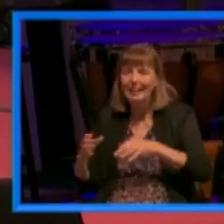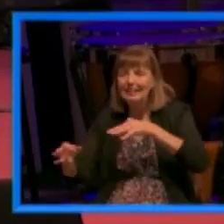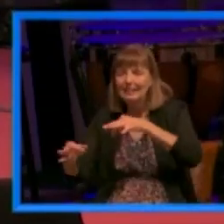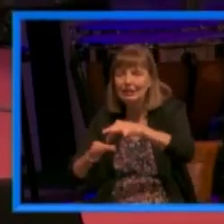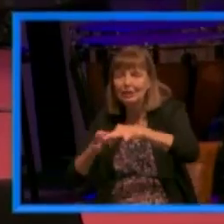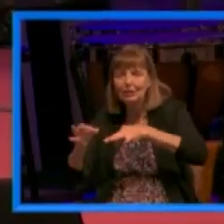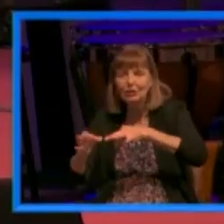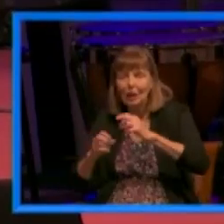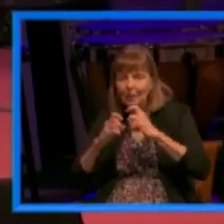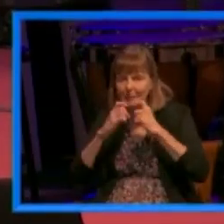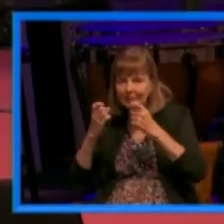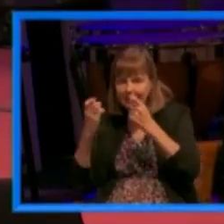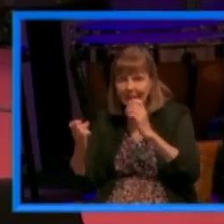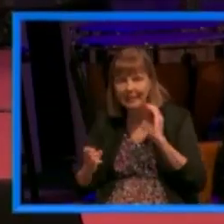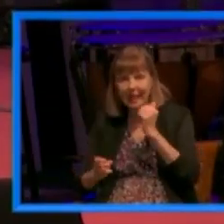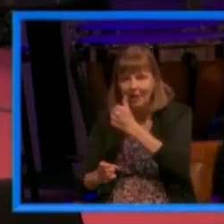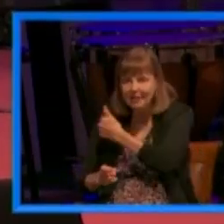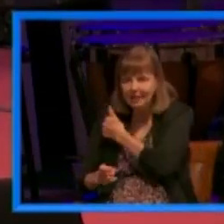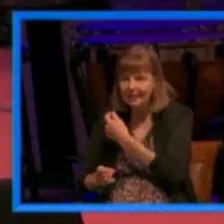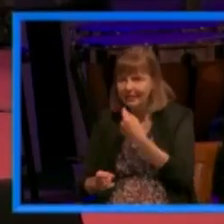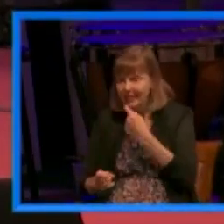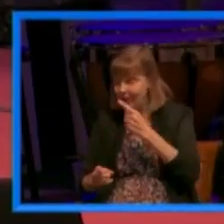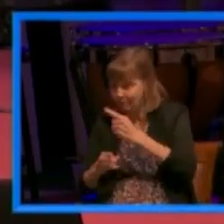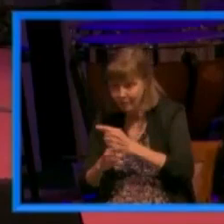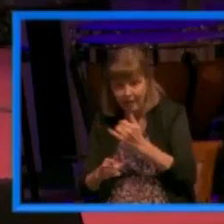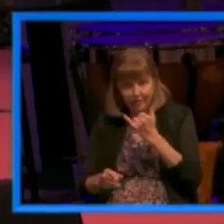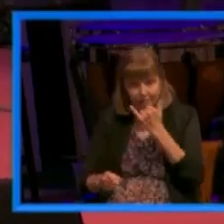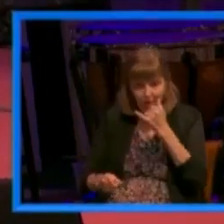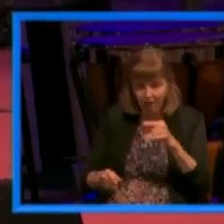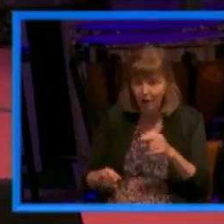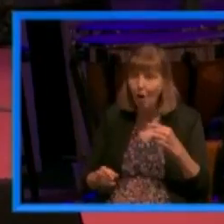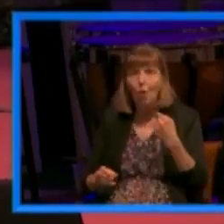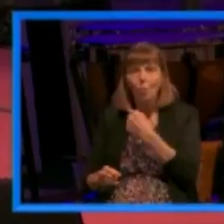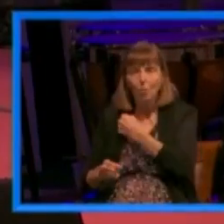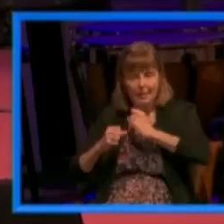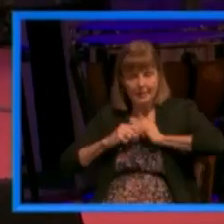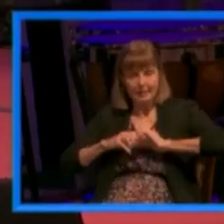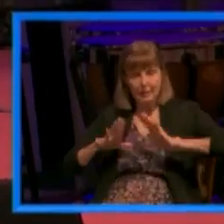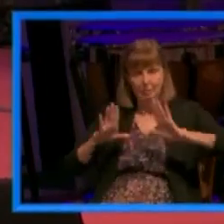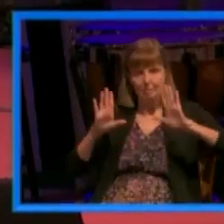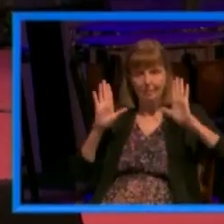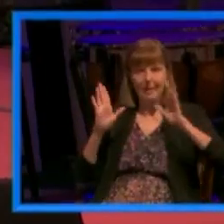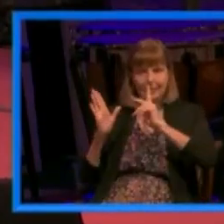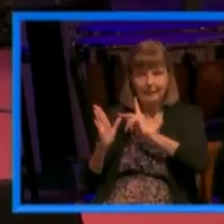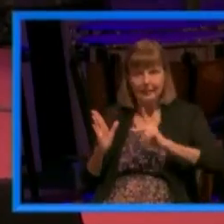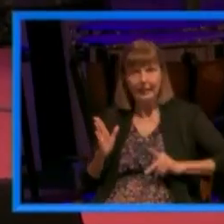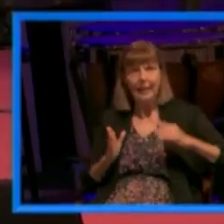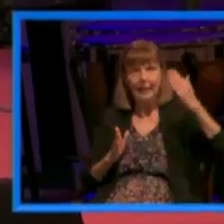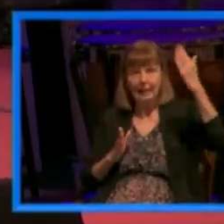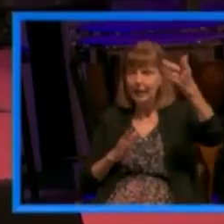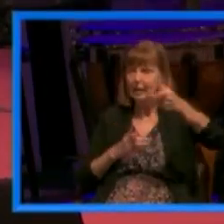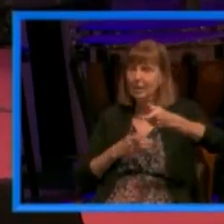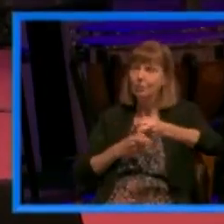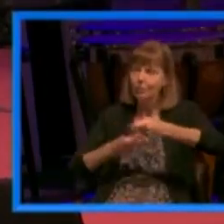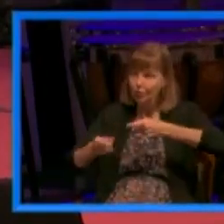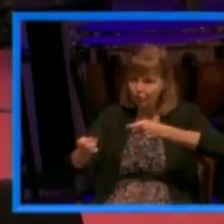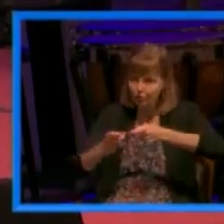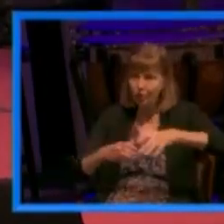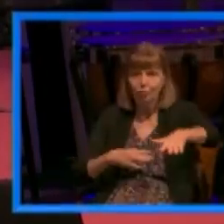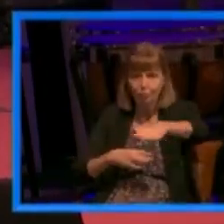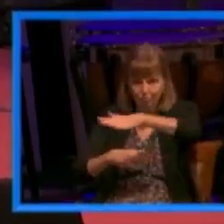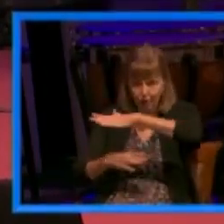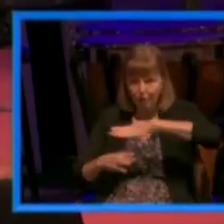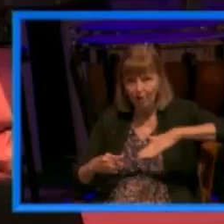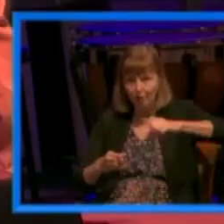what is right and wrong. We simply submit to the King who is over what is right and wrong, and we agree with God. The moment you stop agreeing